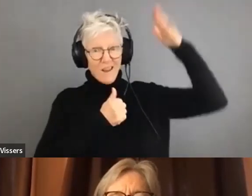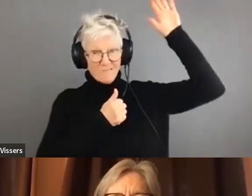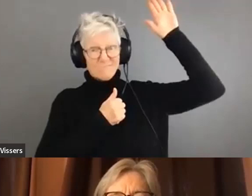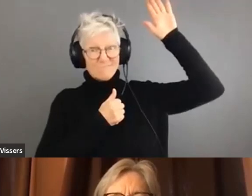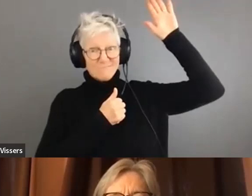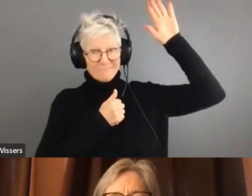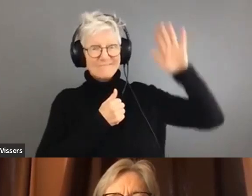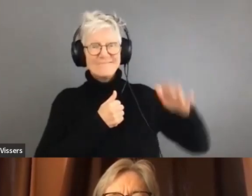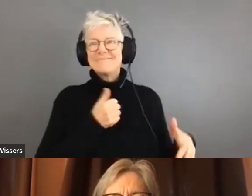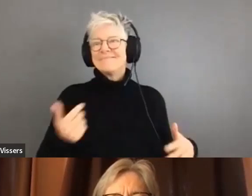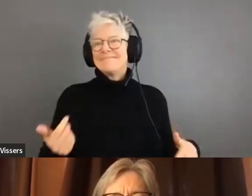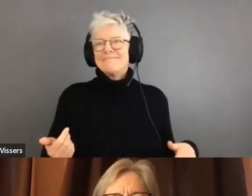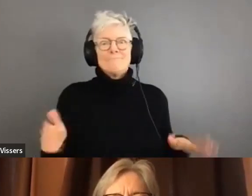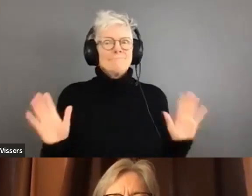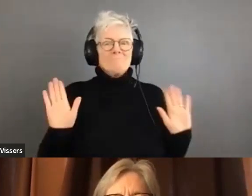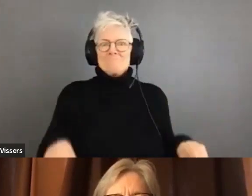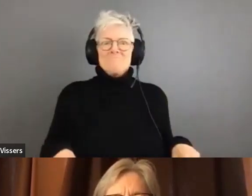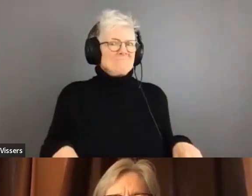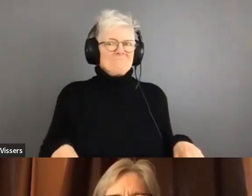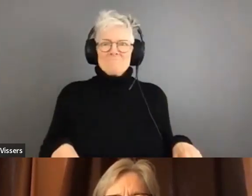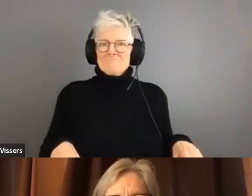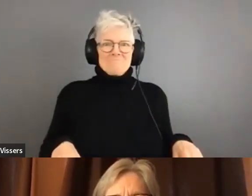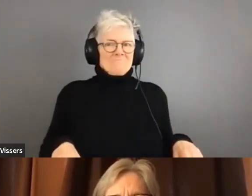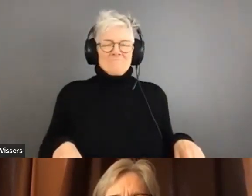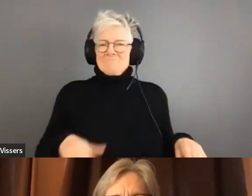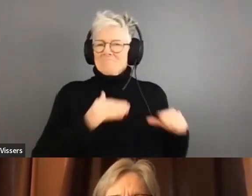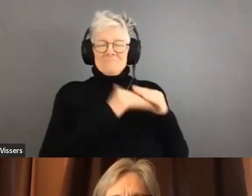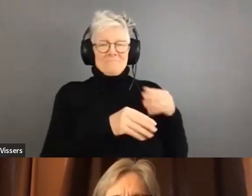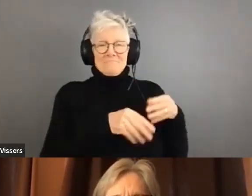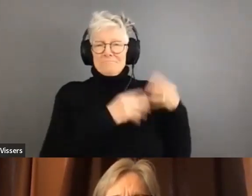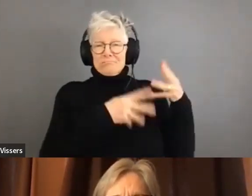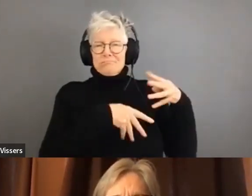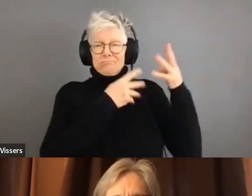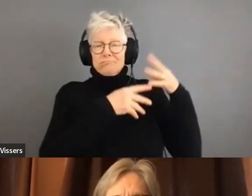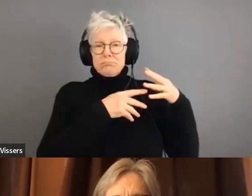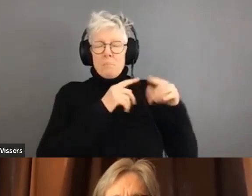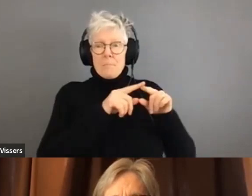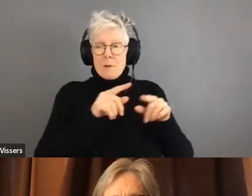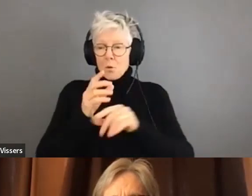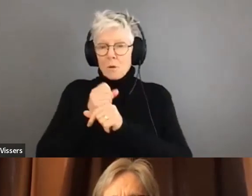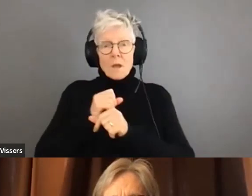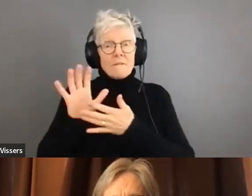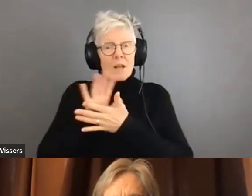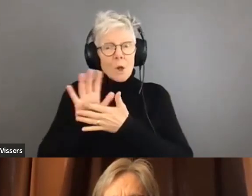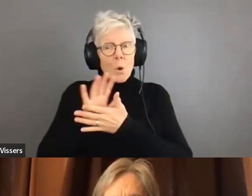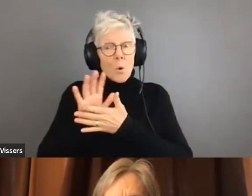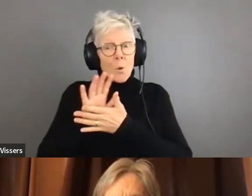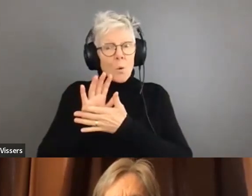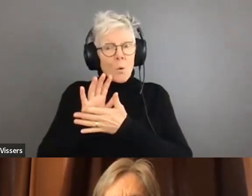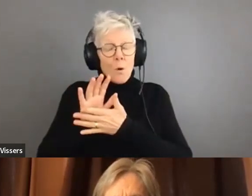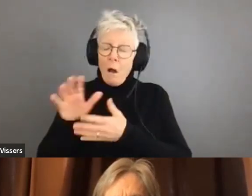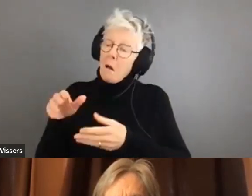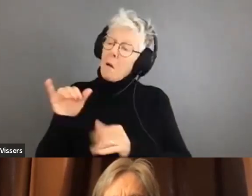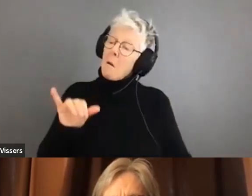Right. So when you get too many, when you get a video message, and I'm going to use an example